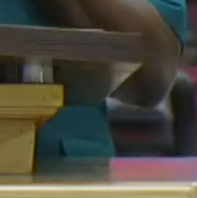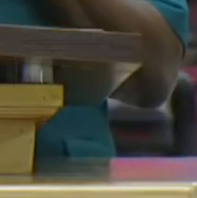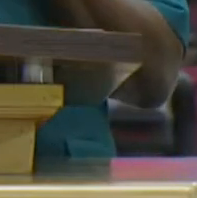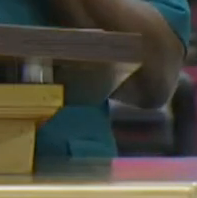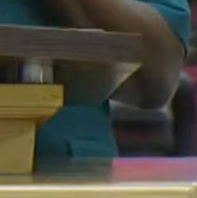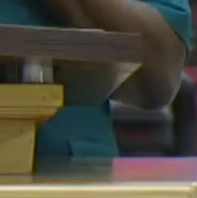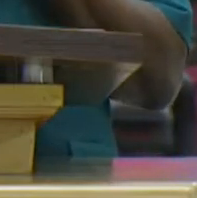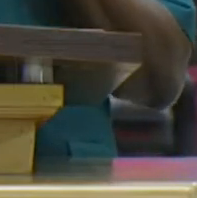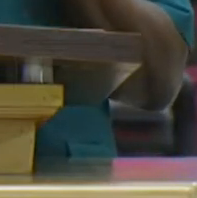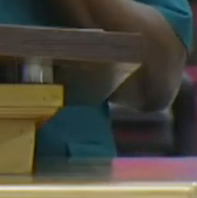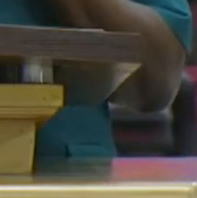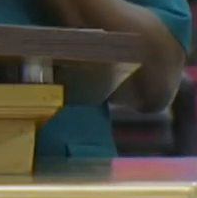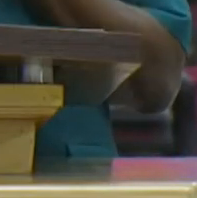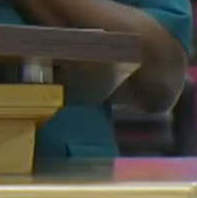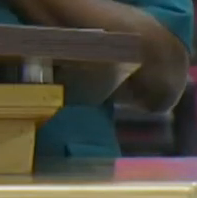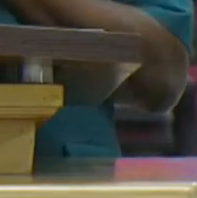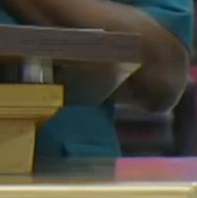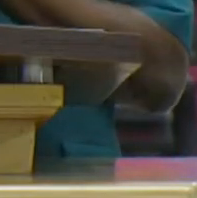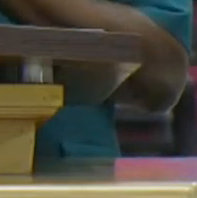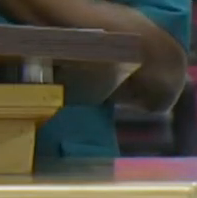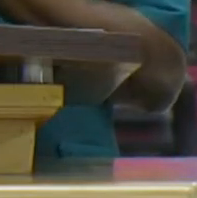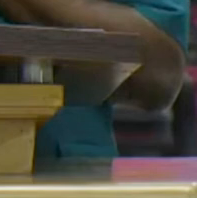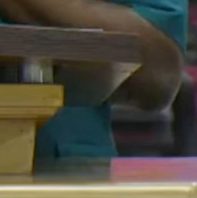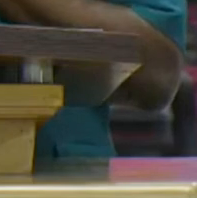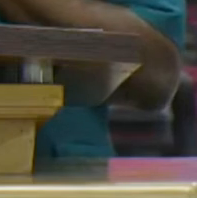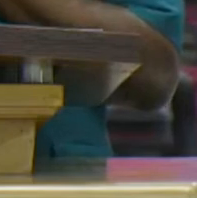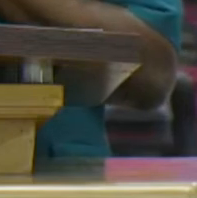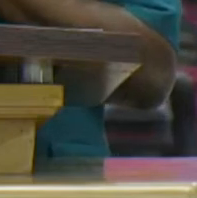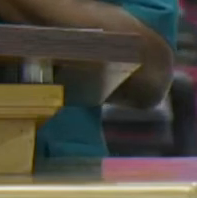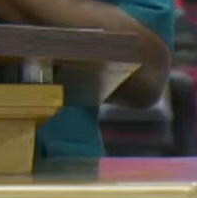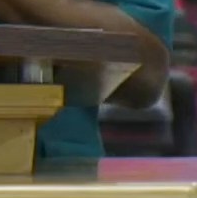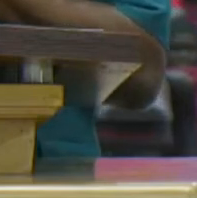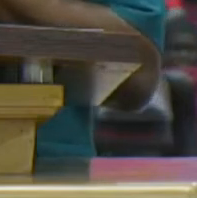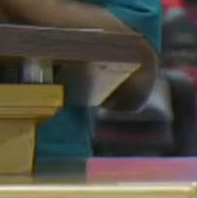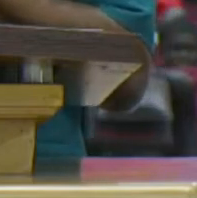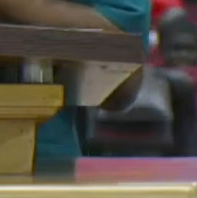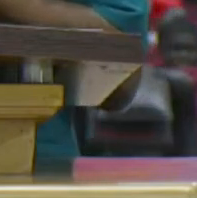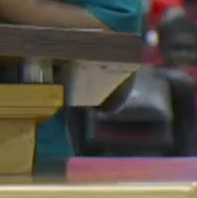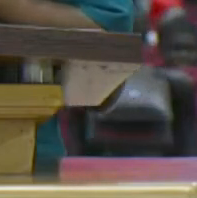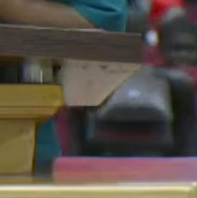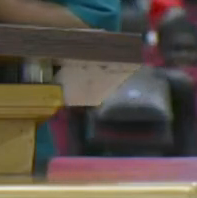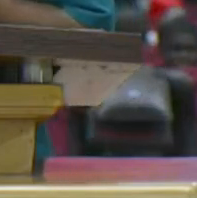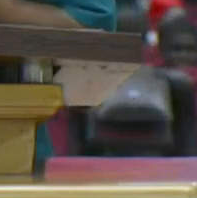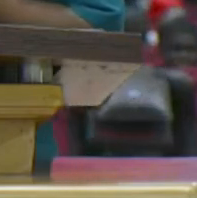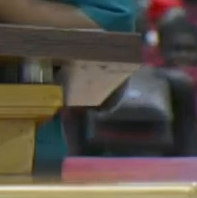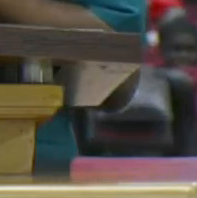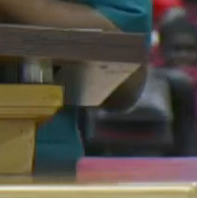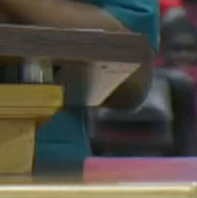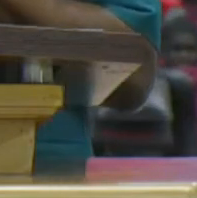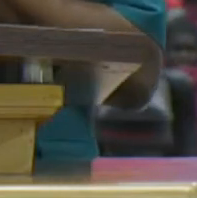From now on, I will never argue with you again. Lato ni long wo bo jinyo mo.